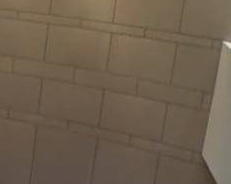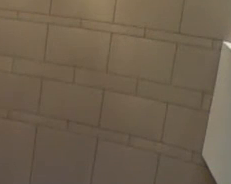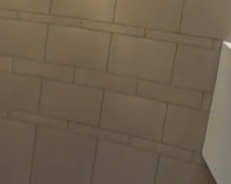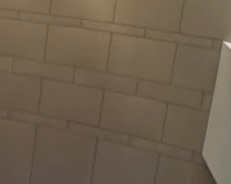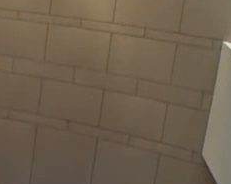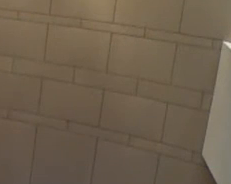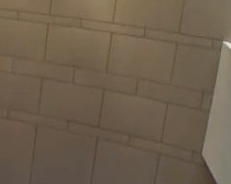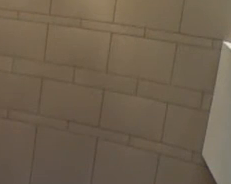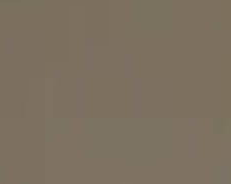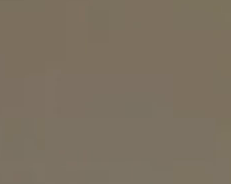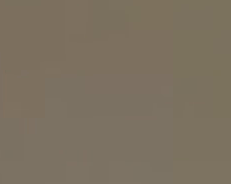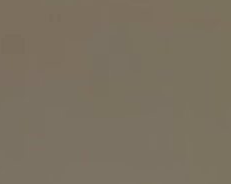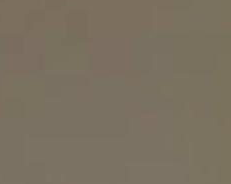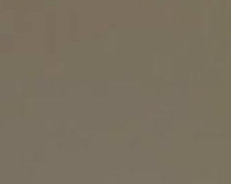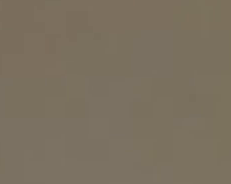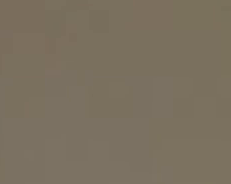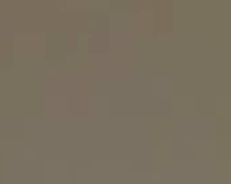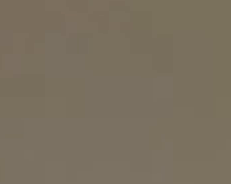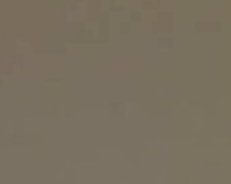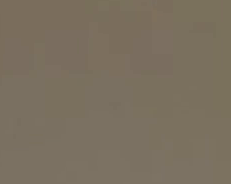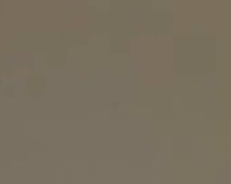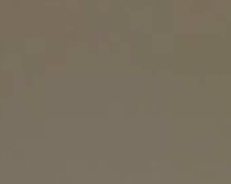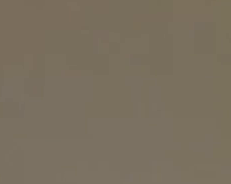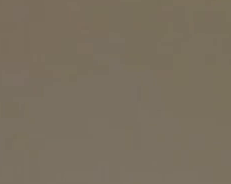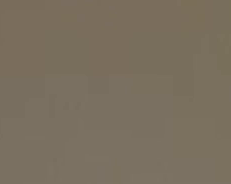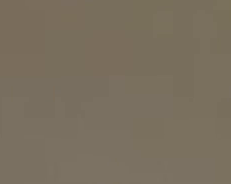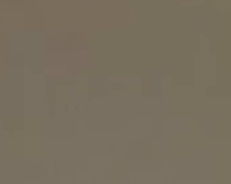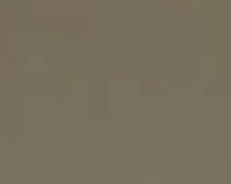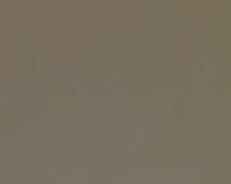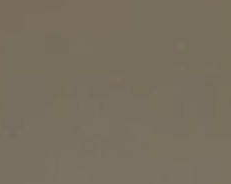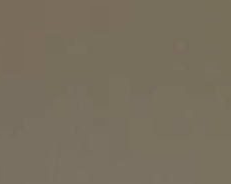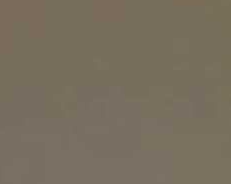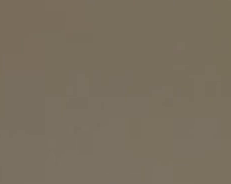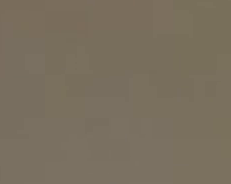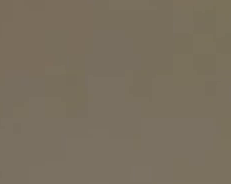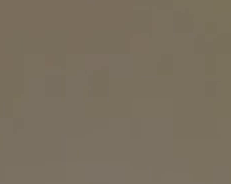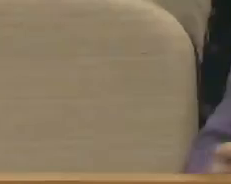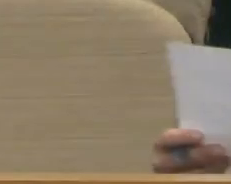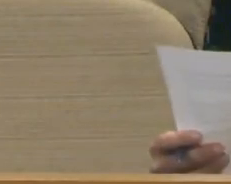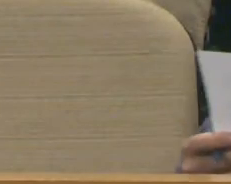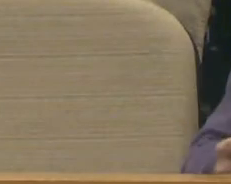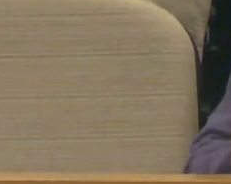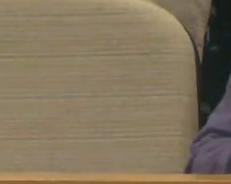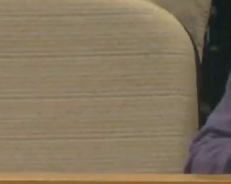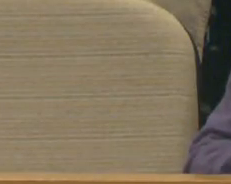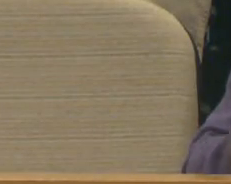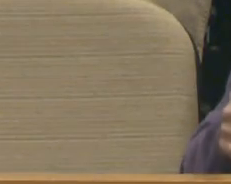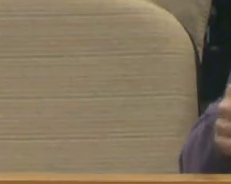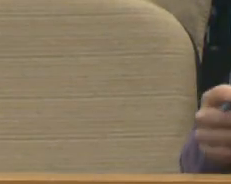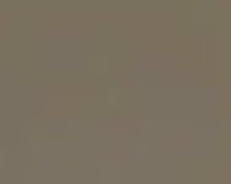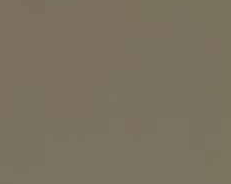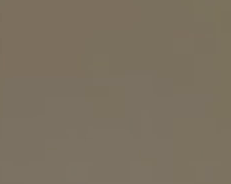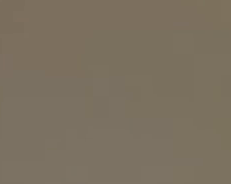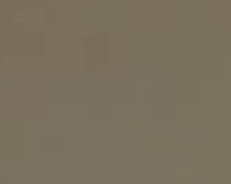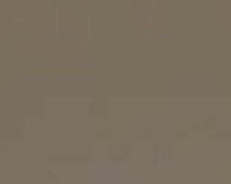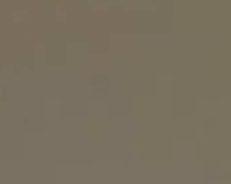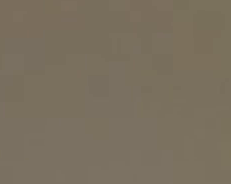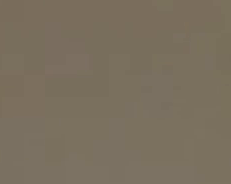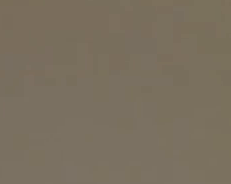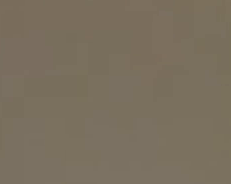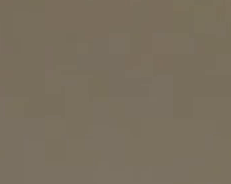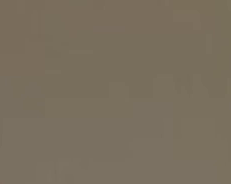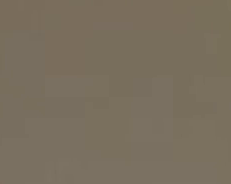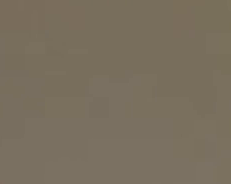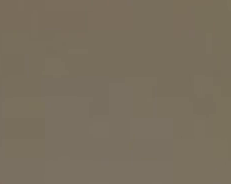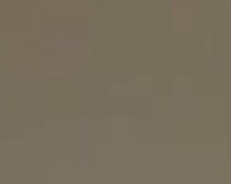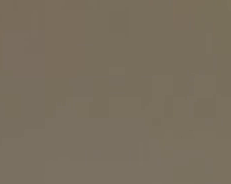not on my speaker list Nate dood uh Nate Nate is with Land Design and happy we don't have to all right so um is